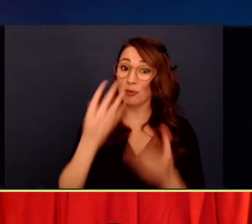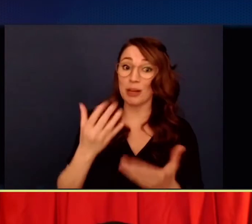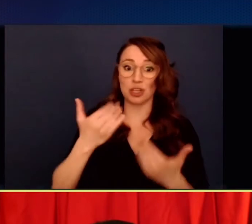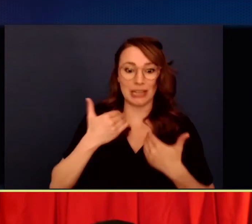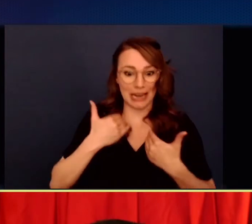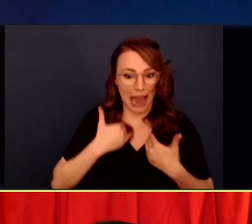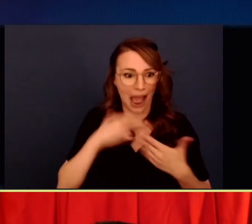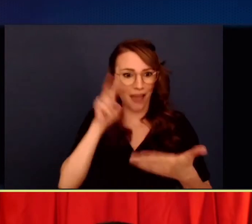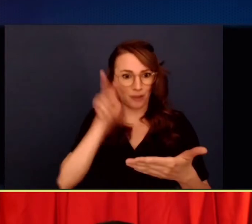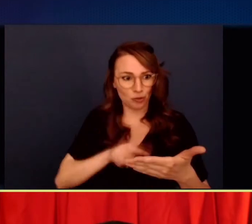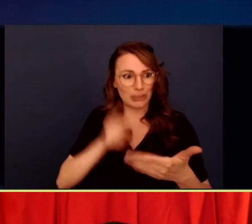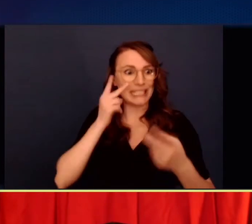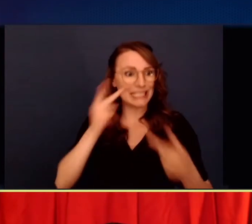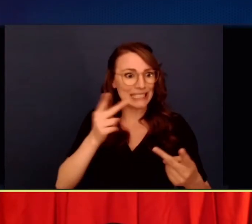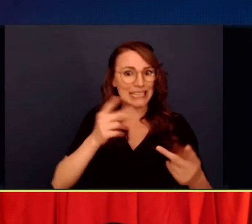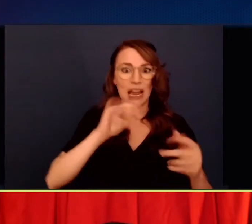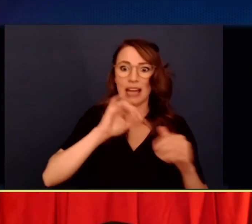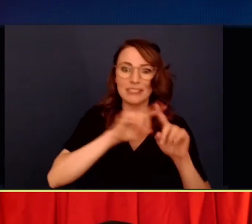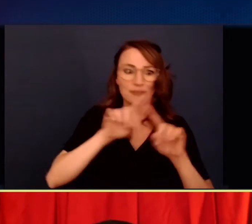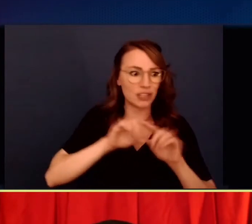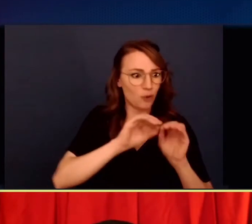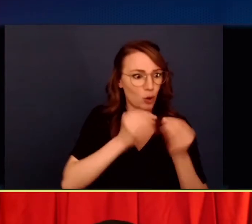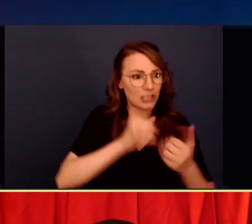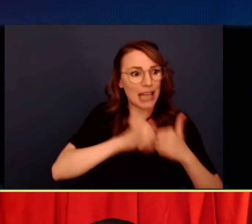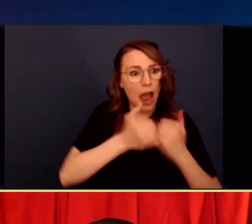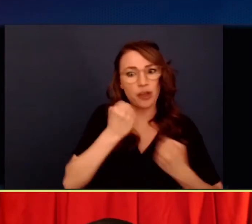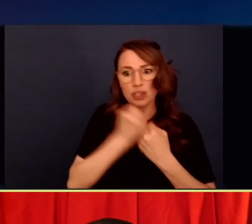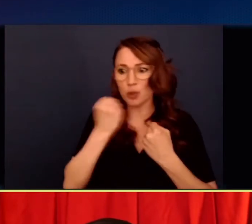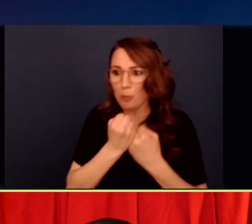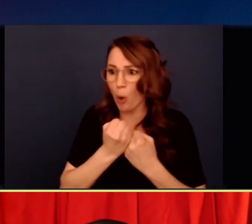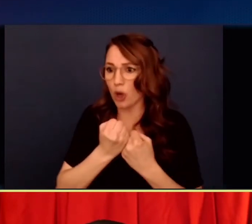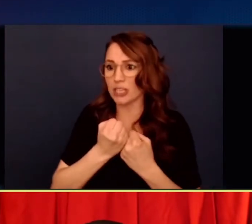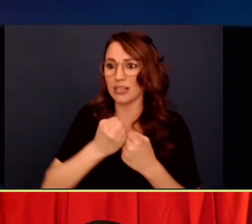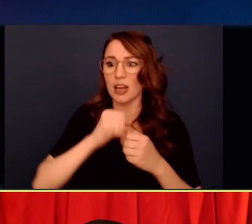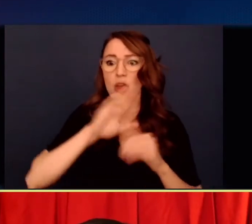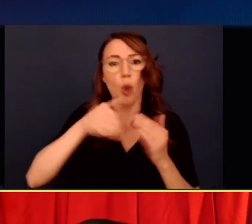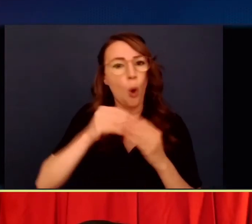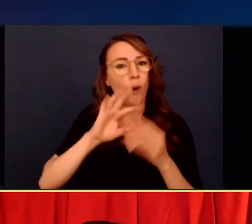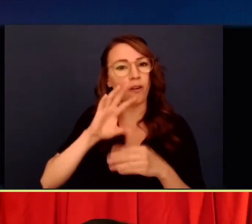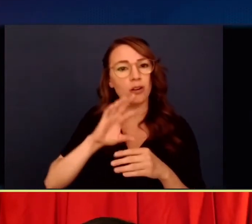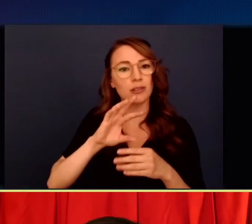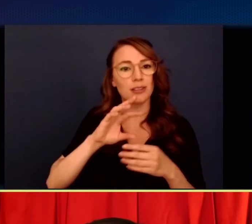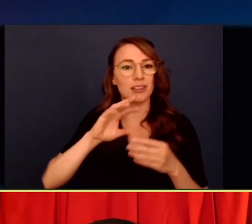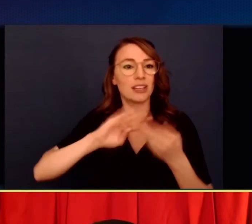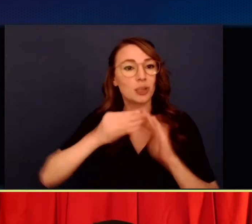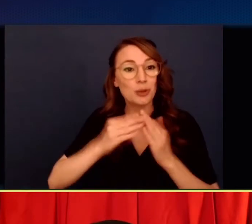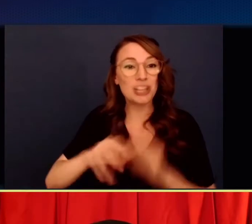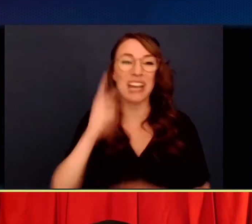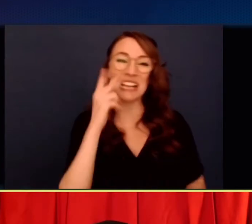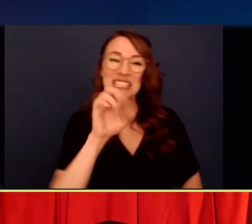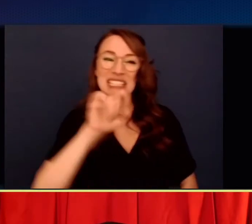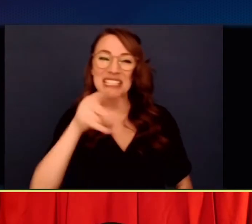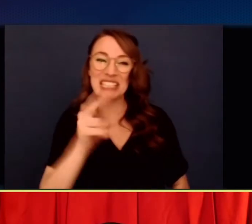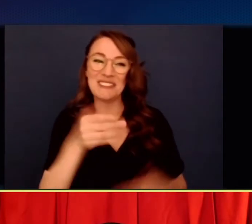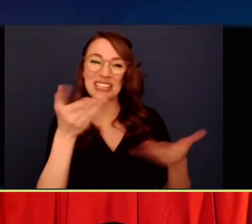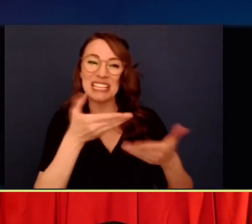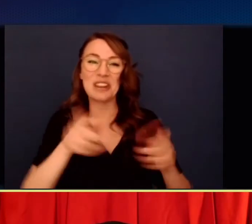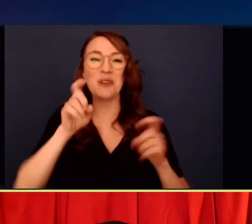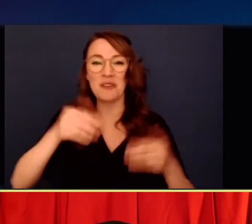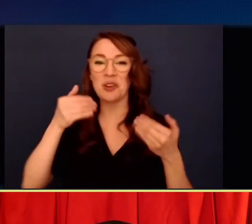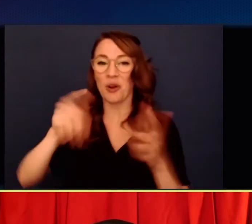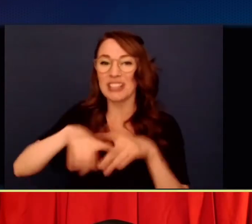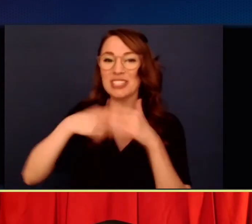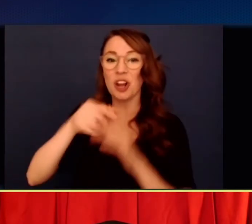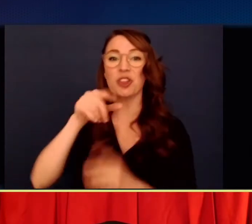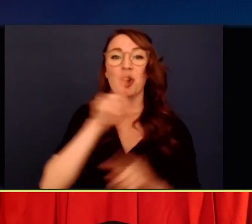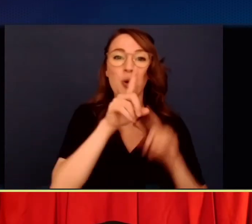able to present that. I can see Stephen is up on the screen, which means it's time for us to start getting some Q&A from the